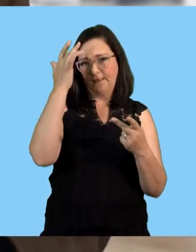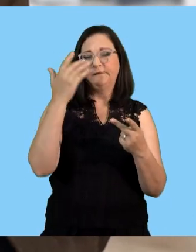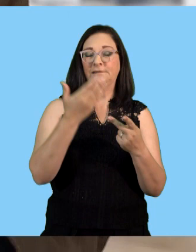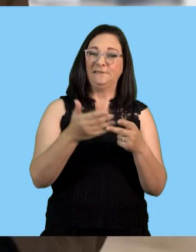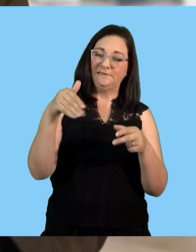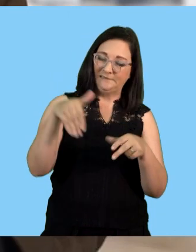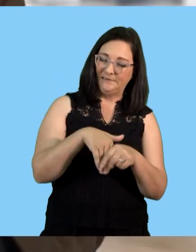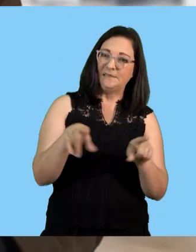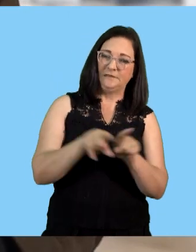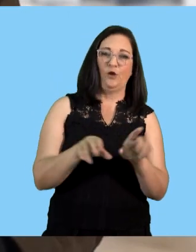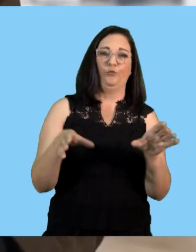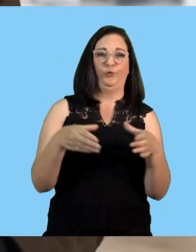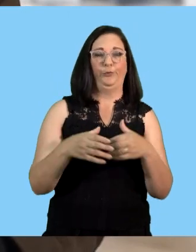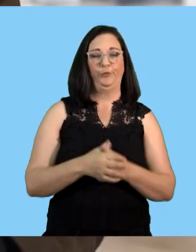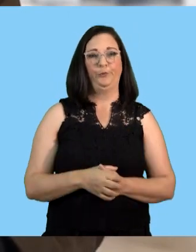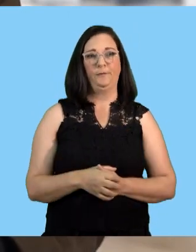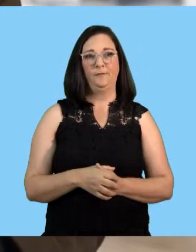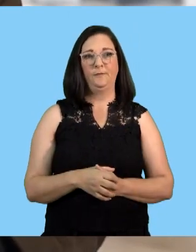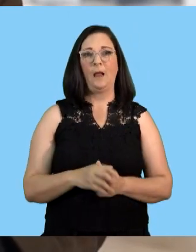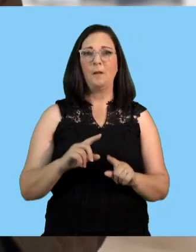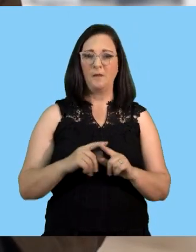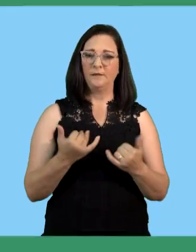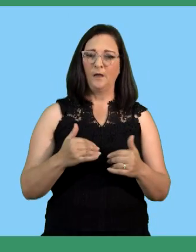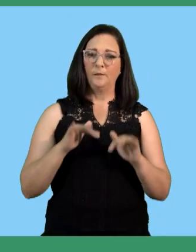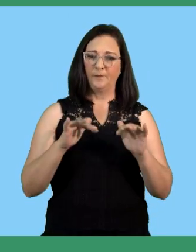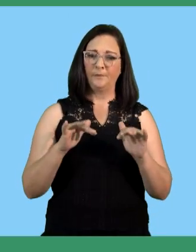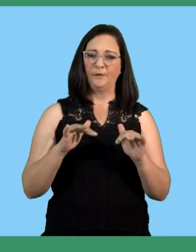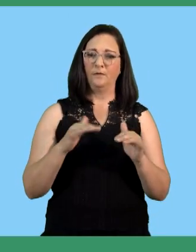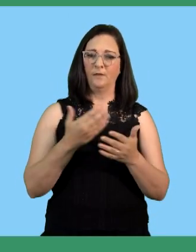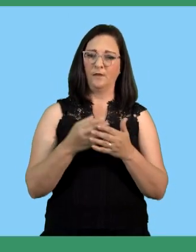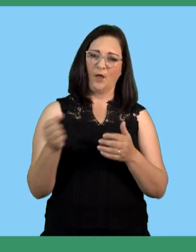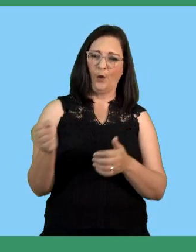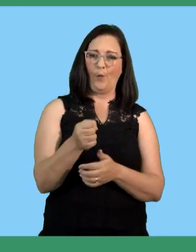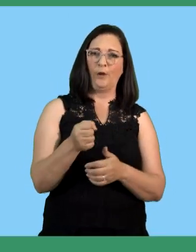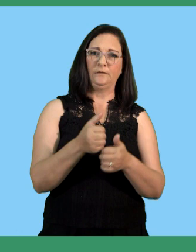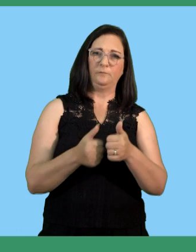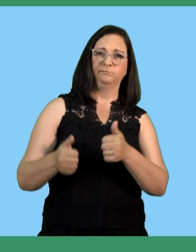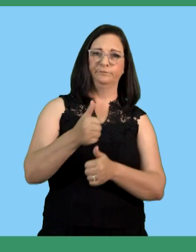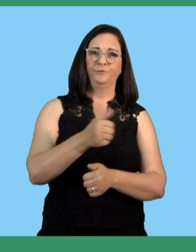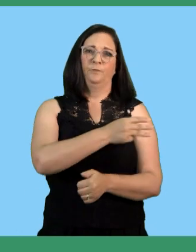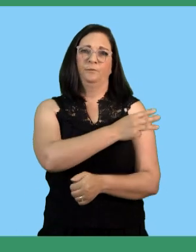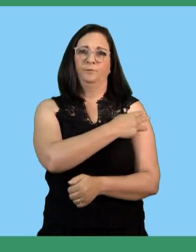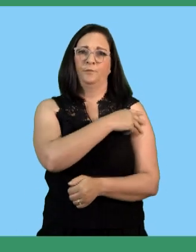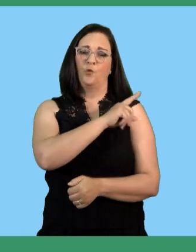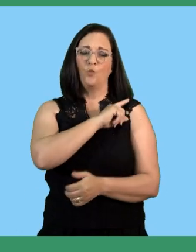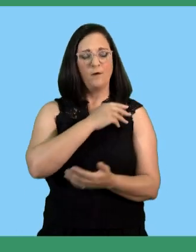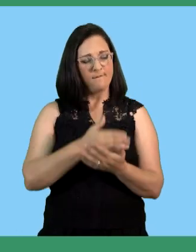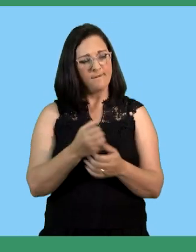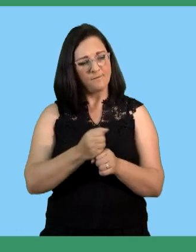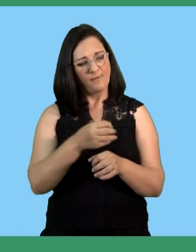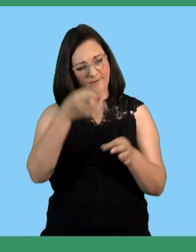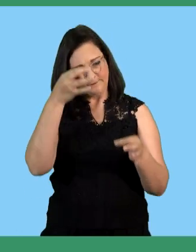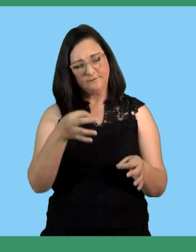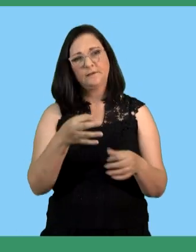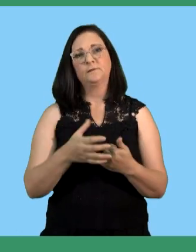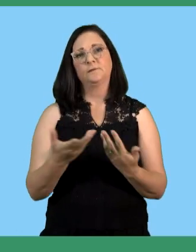we're talking your Indians. Don't forget that. All right, so appoint those people in managerial positions so that they can be able to make